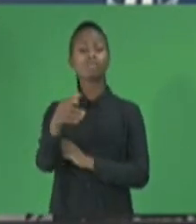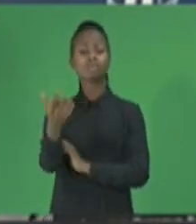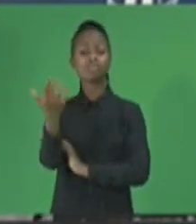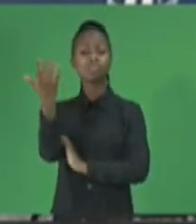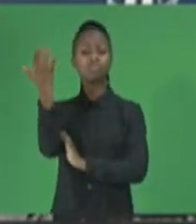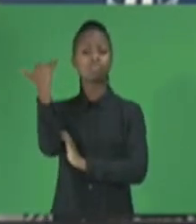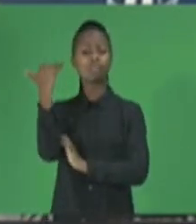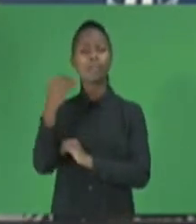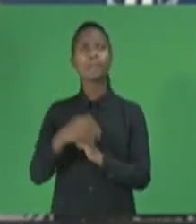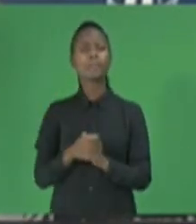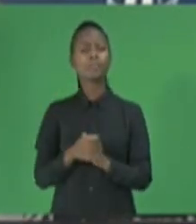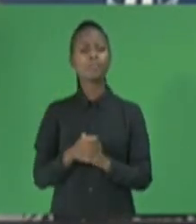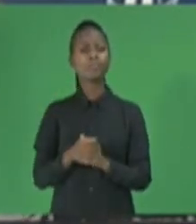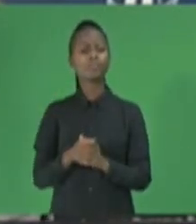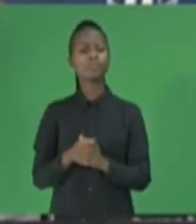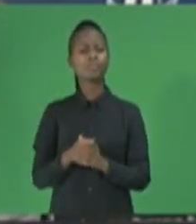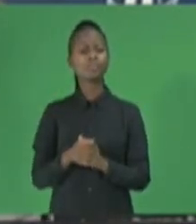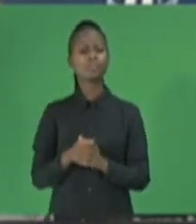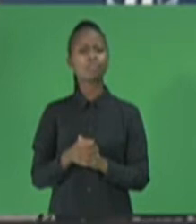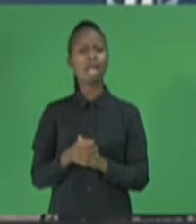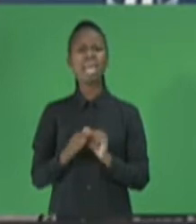closer to the upper